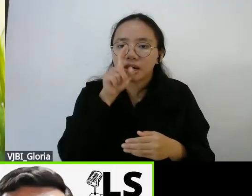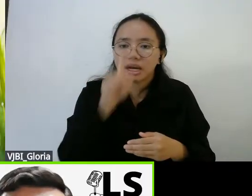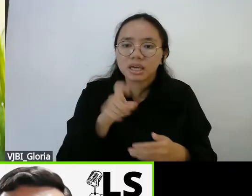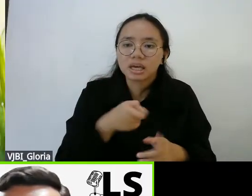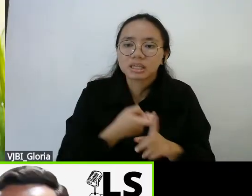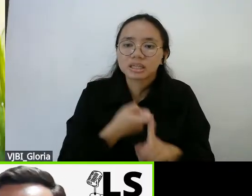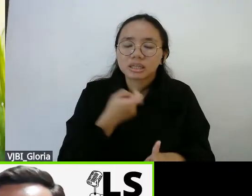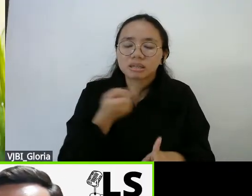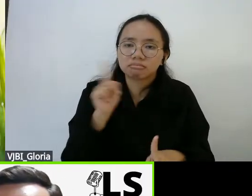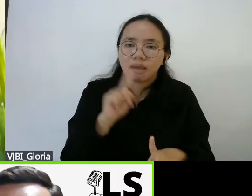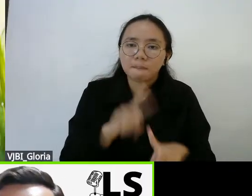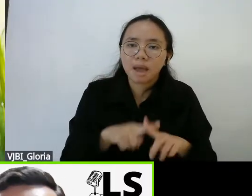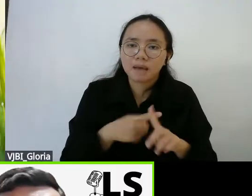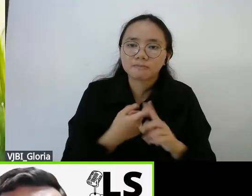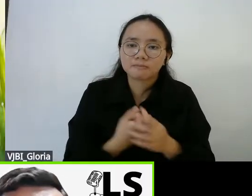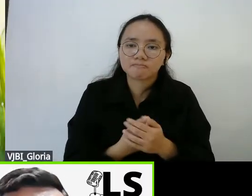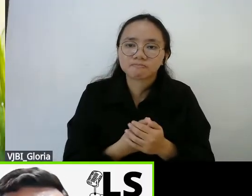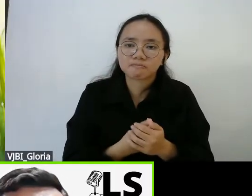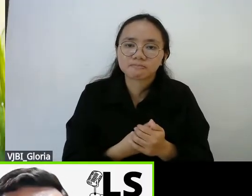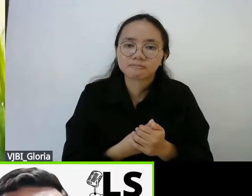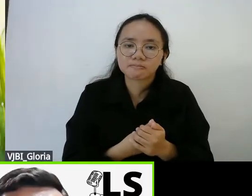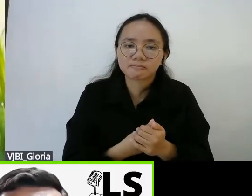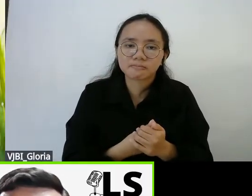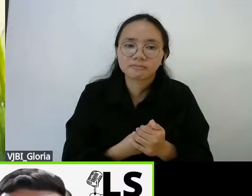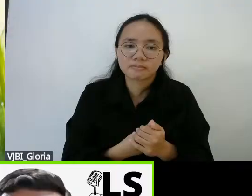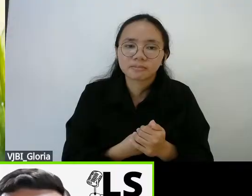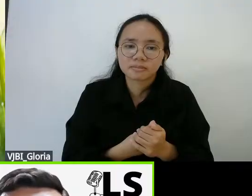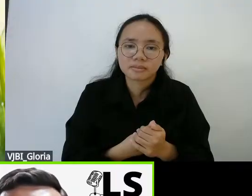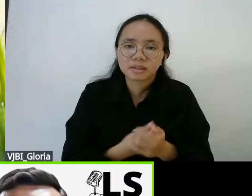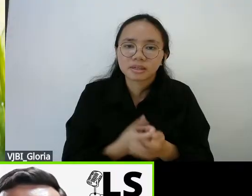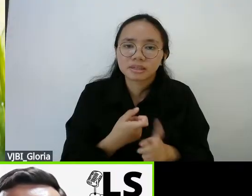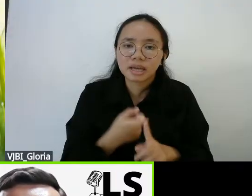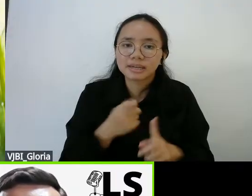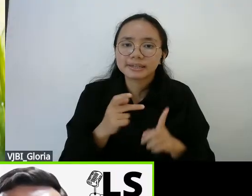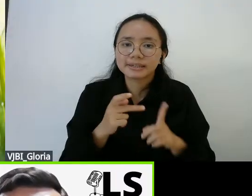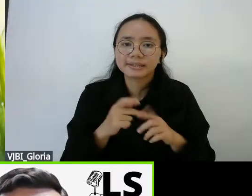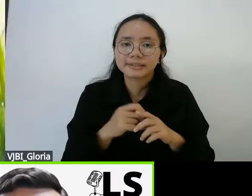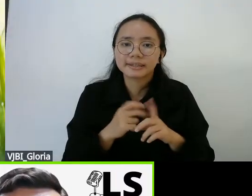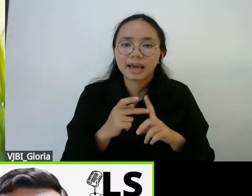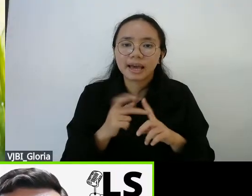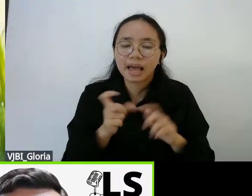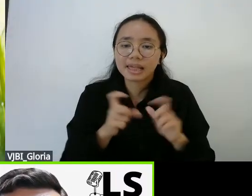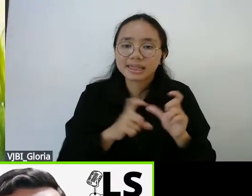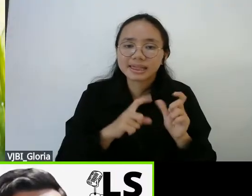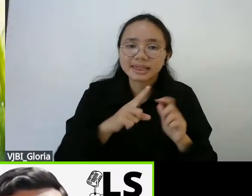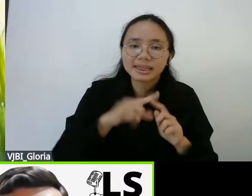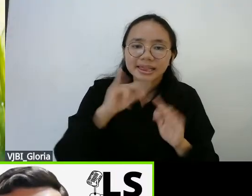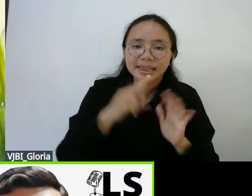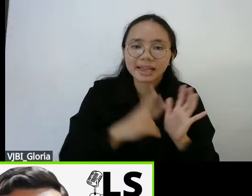Miss Hastin Trustisari. The question is, what are different